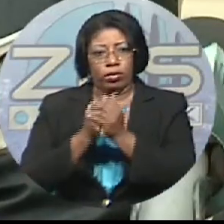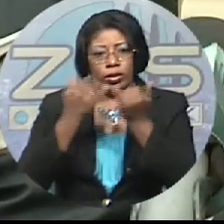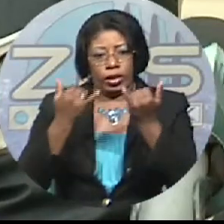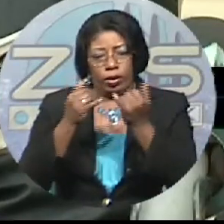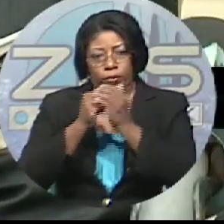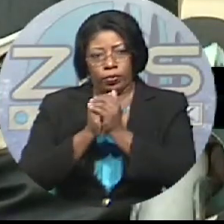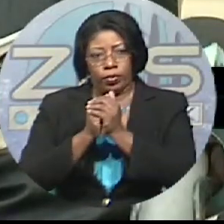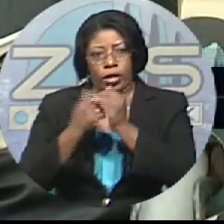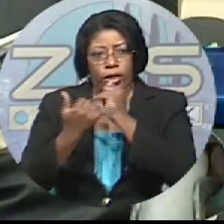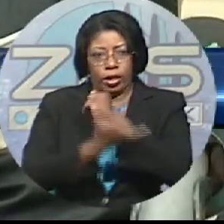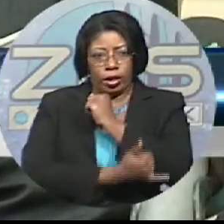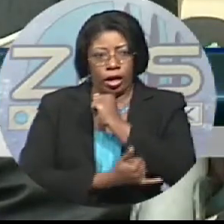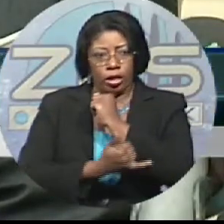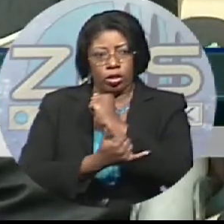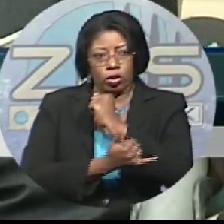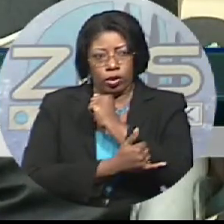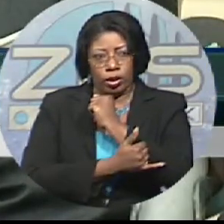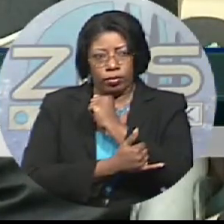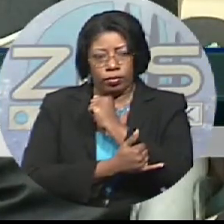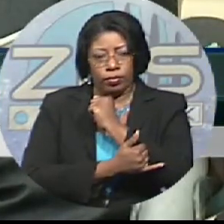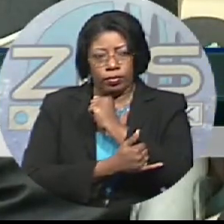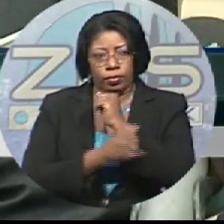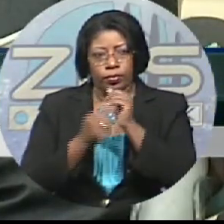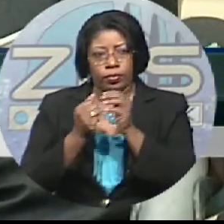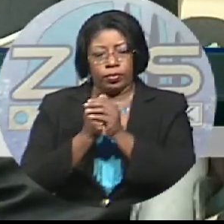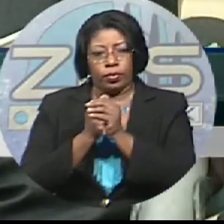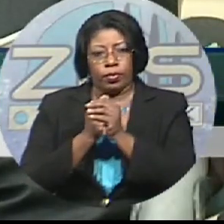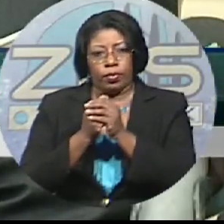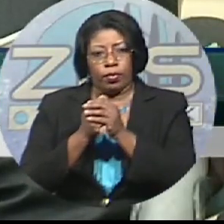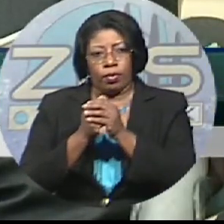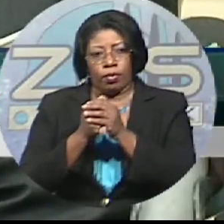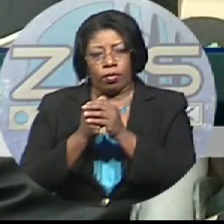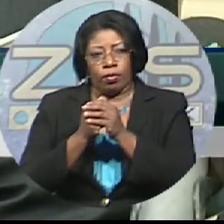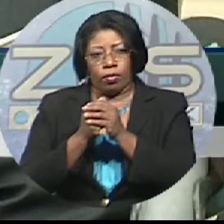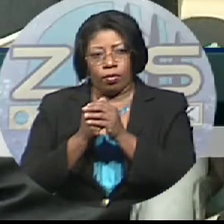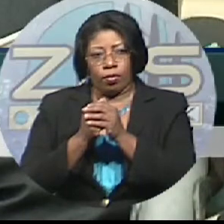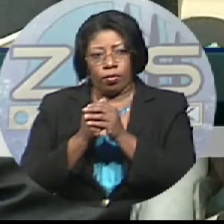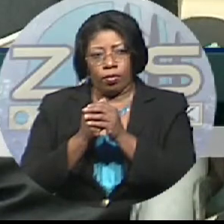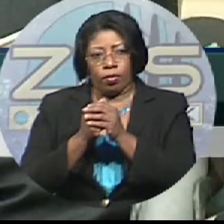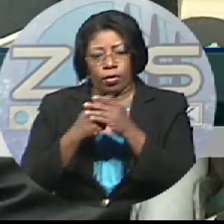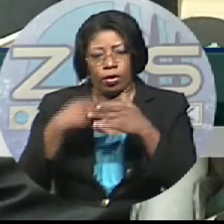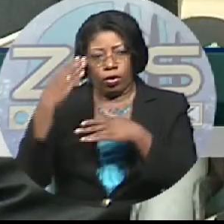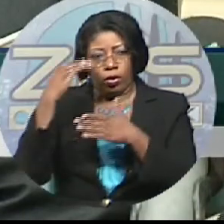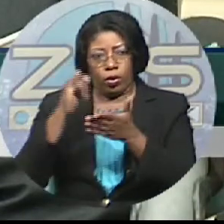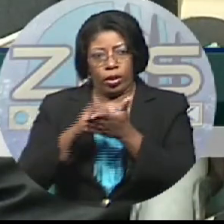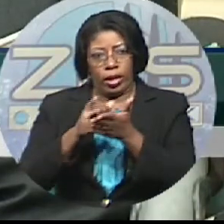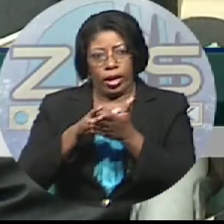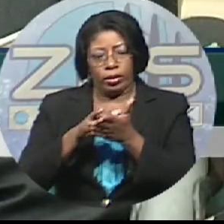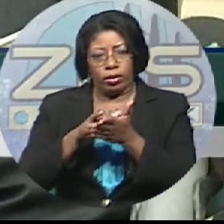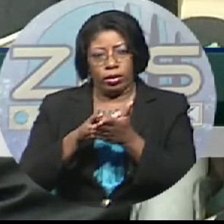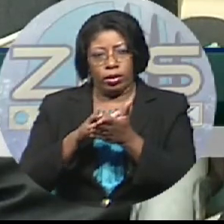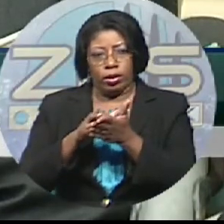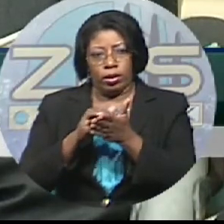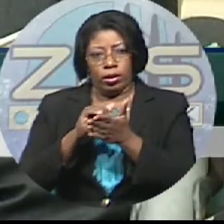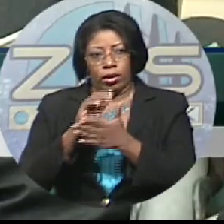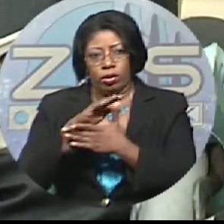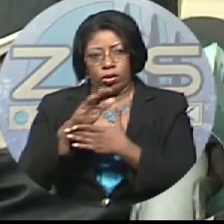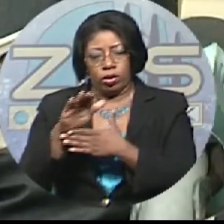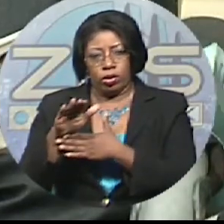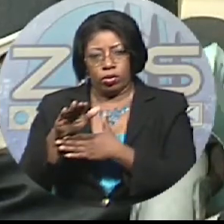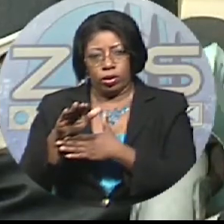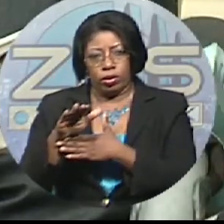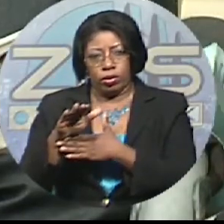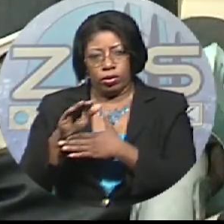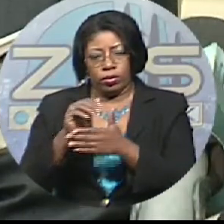be informed of the current position that children face, and the